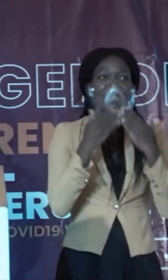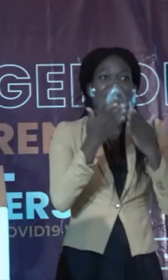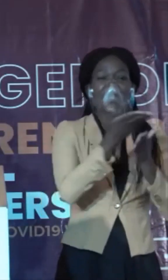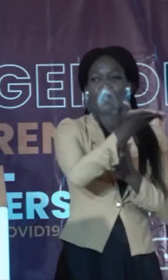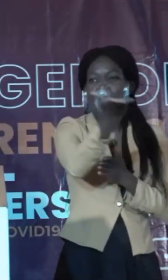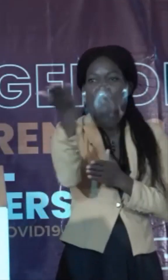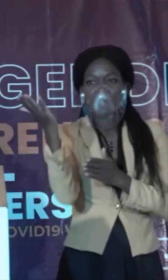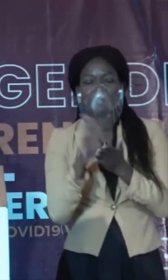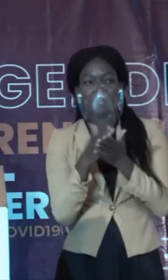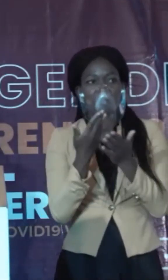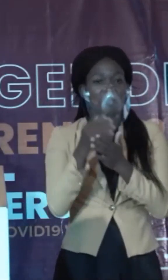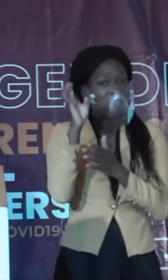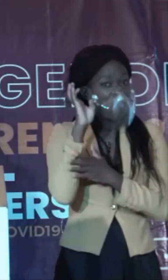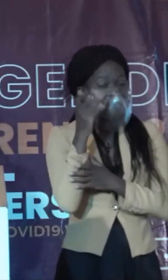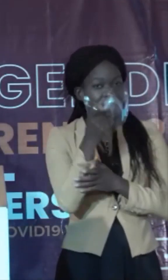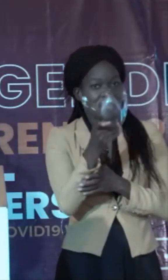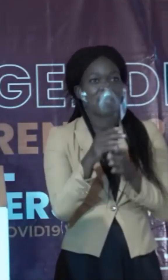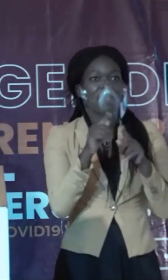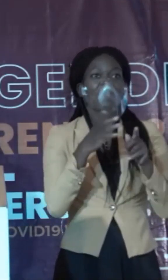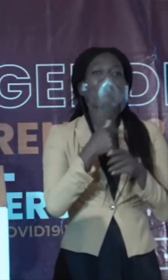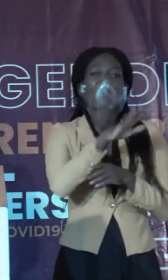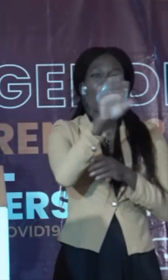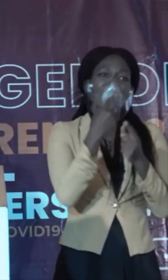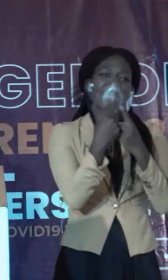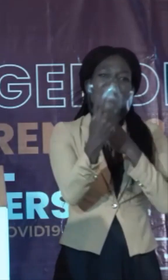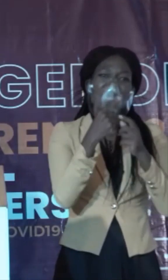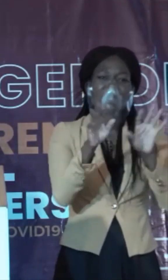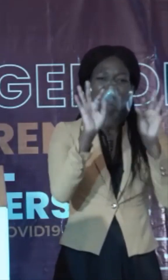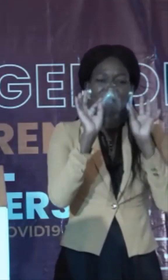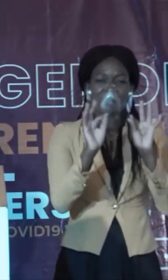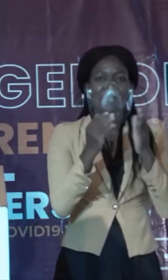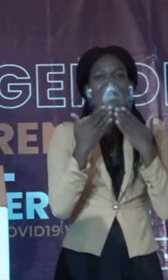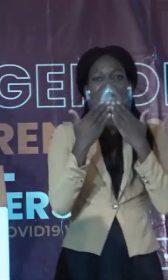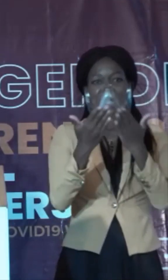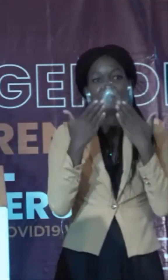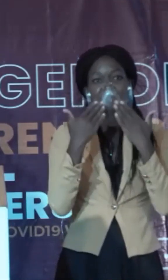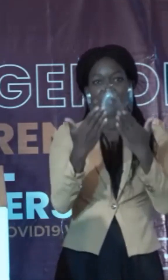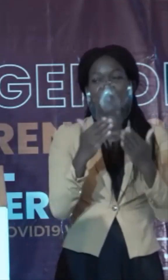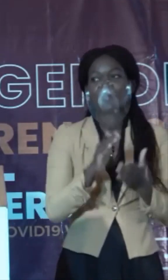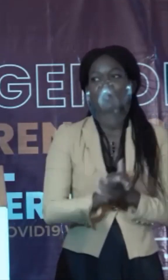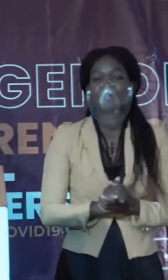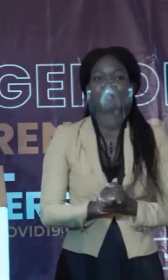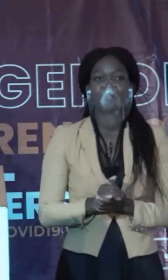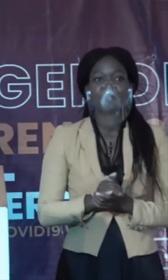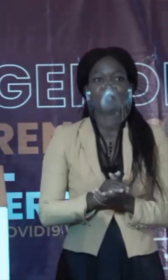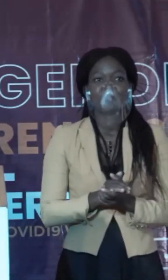you a very fruitful discussion. Thank you so much.